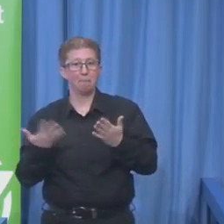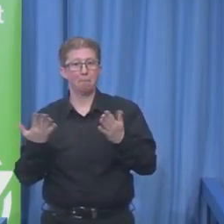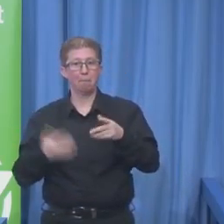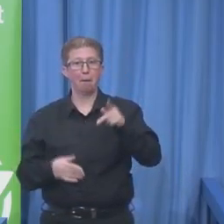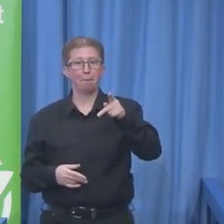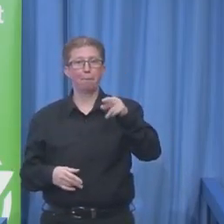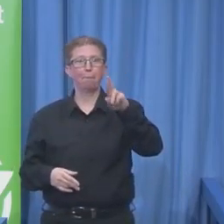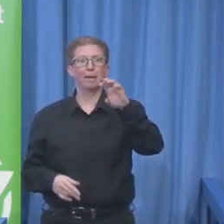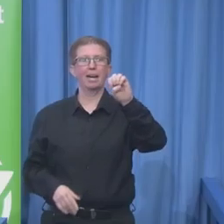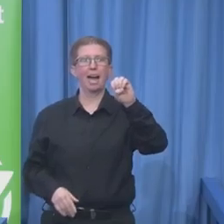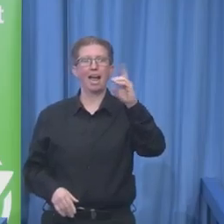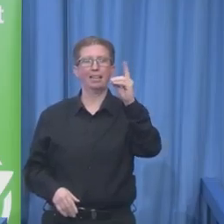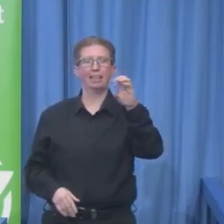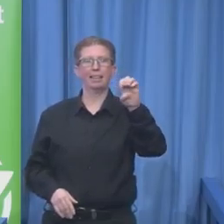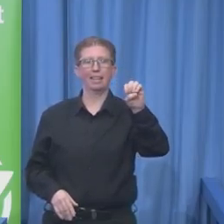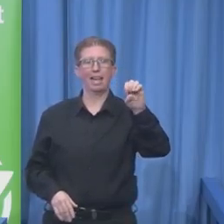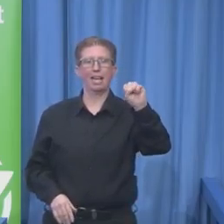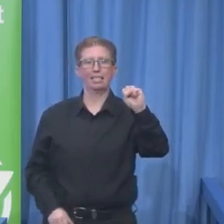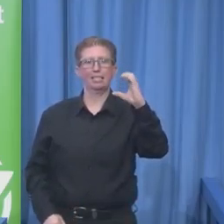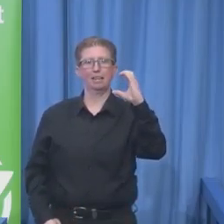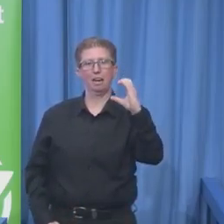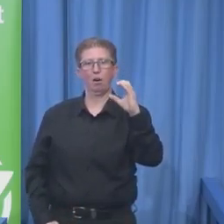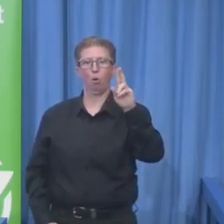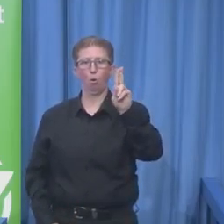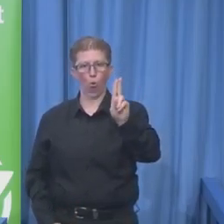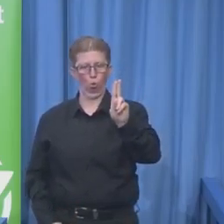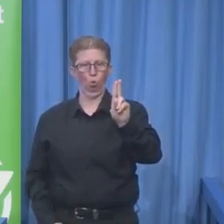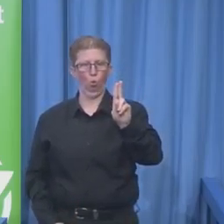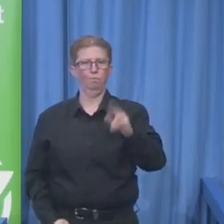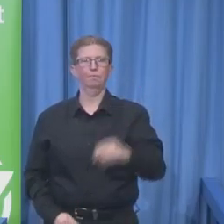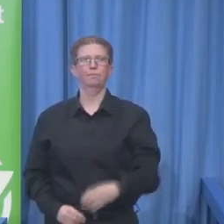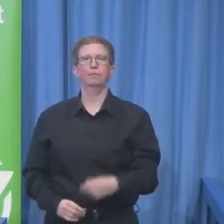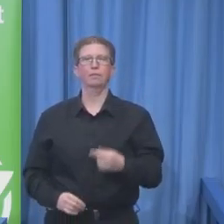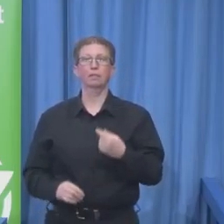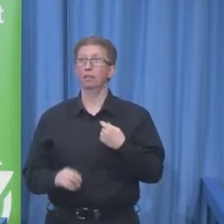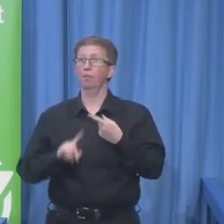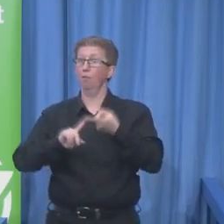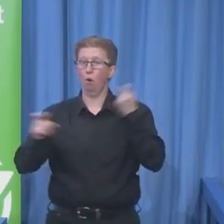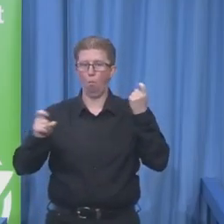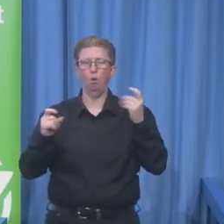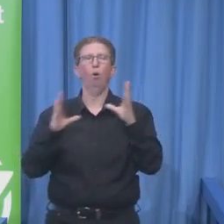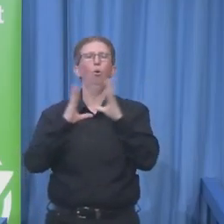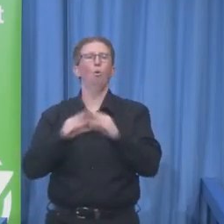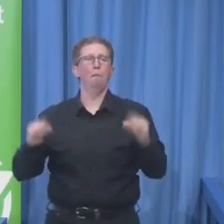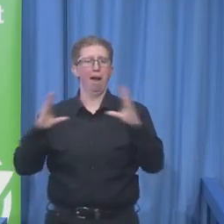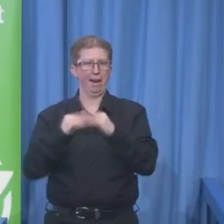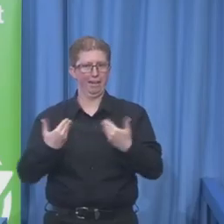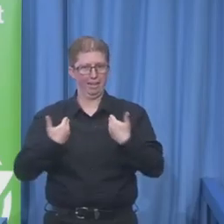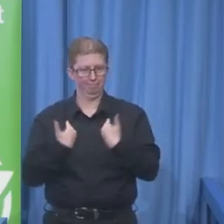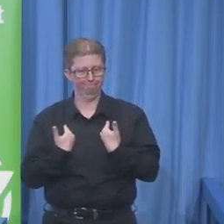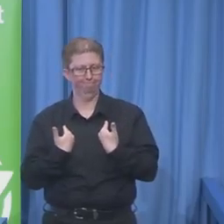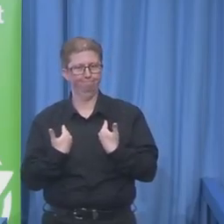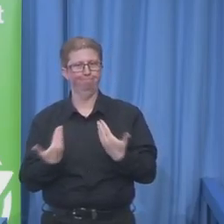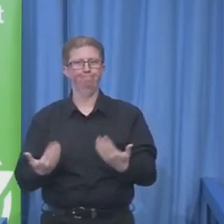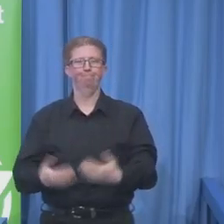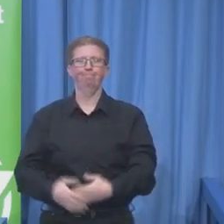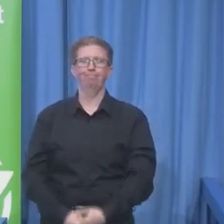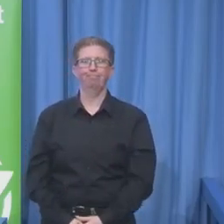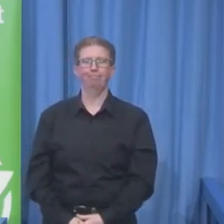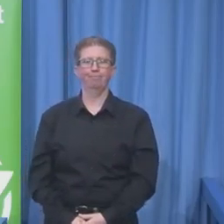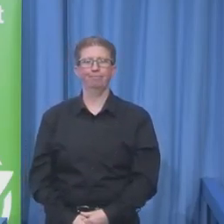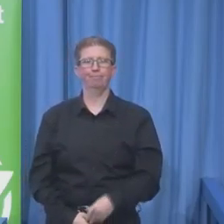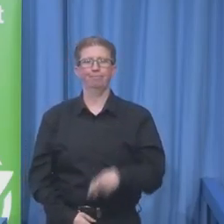Romanian NGO called PROAC Support, who delivers social services for people with intellectual